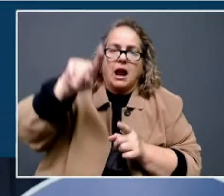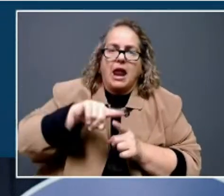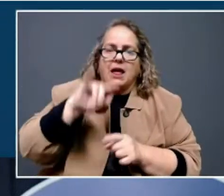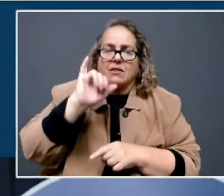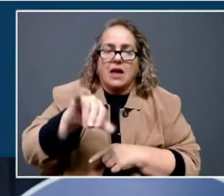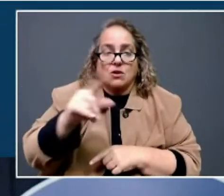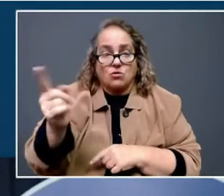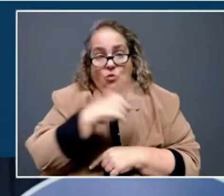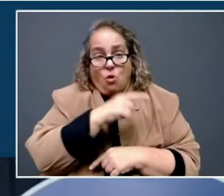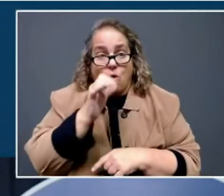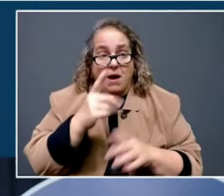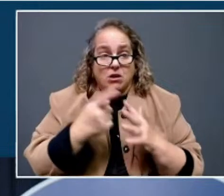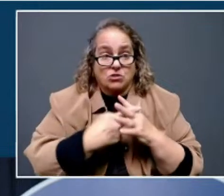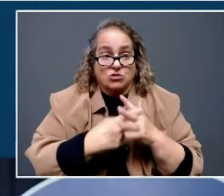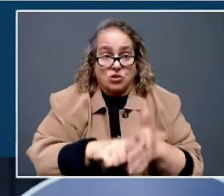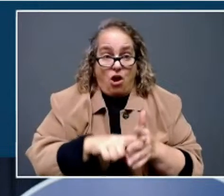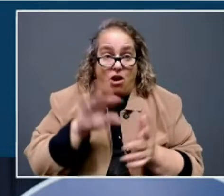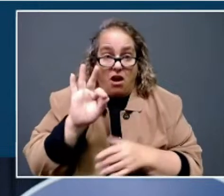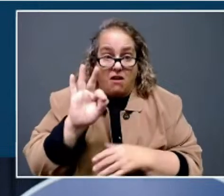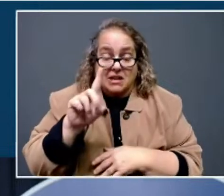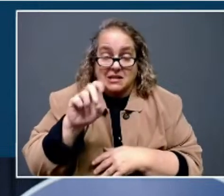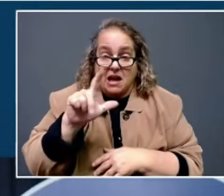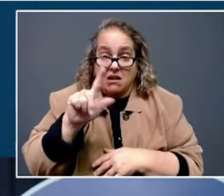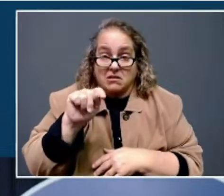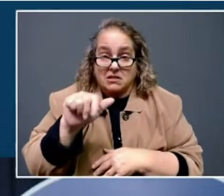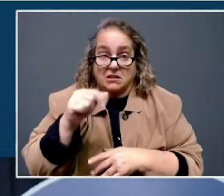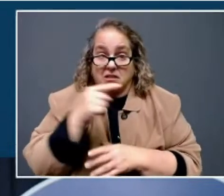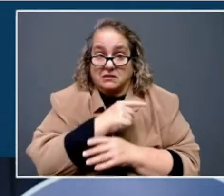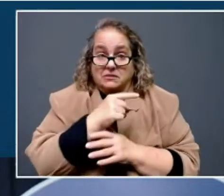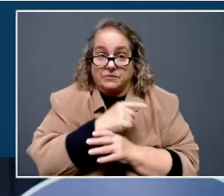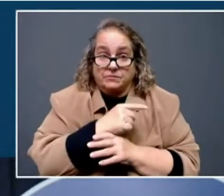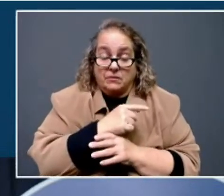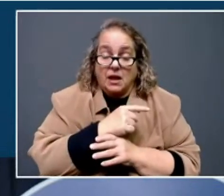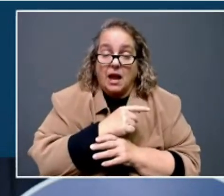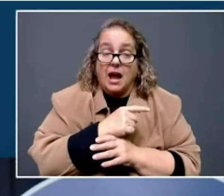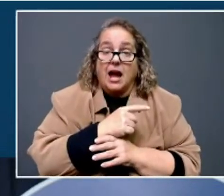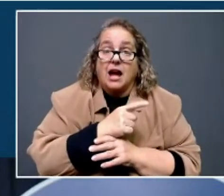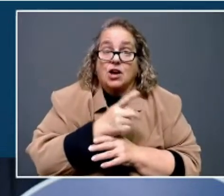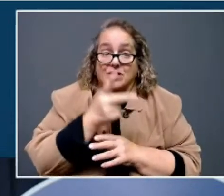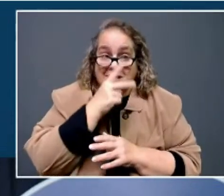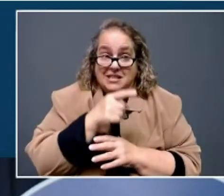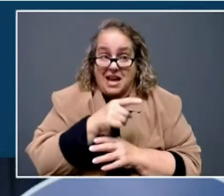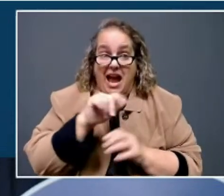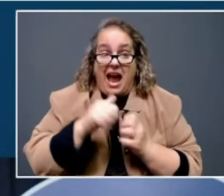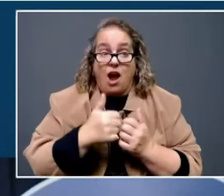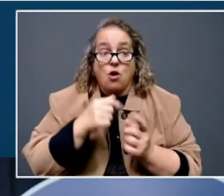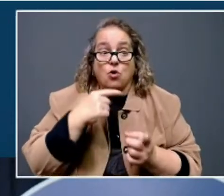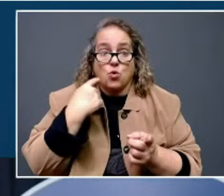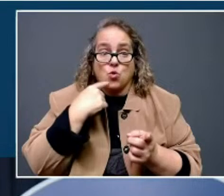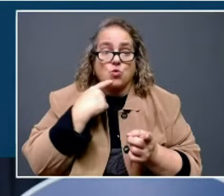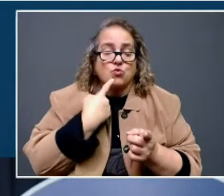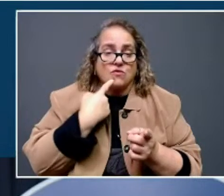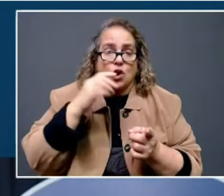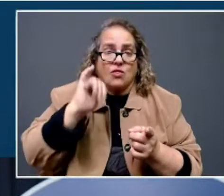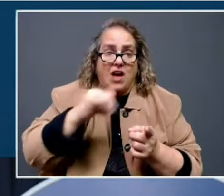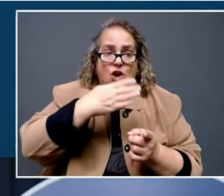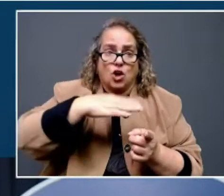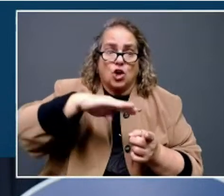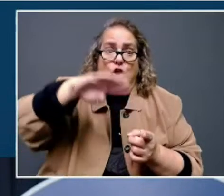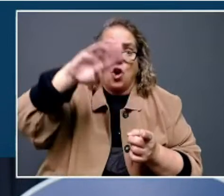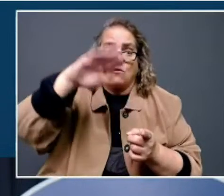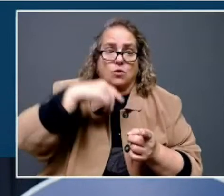of Delta and how severe the curve looked, how it looked